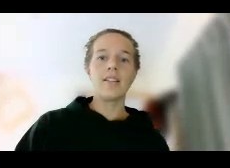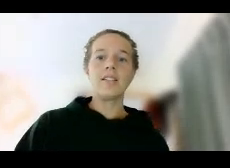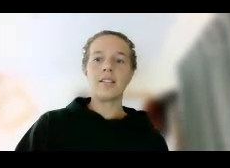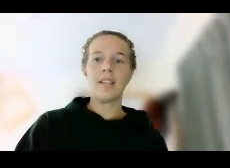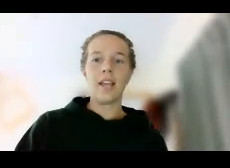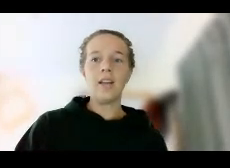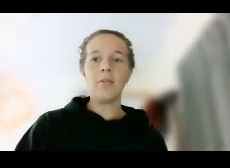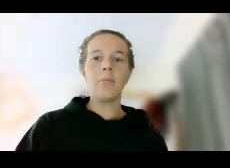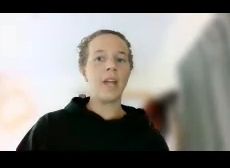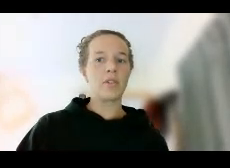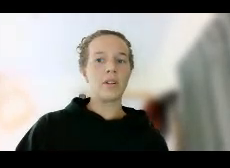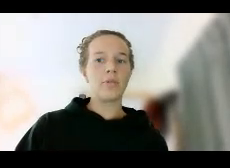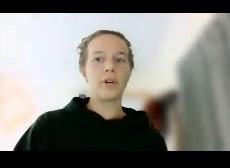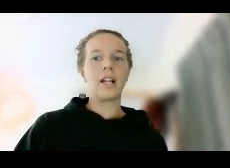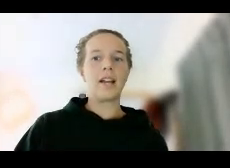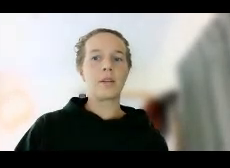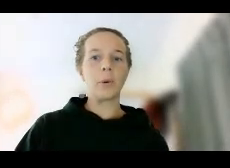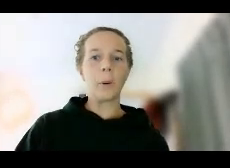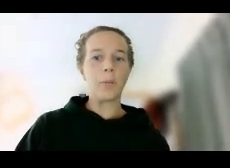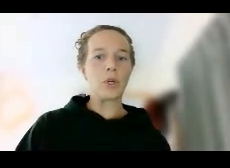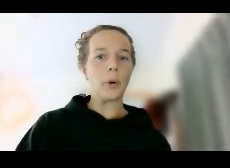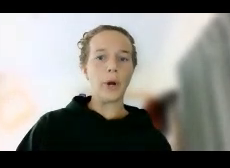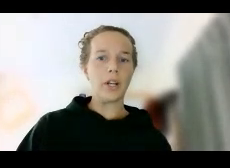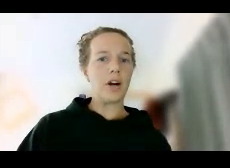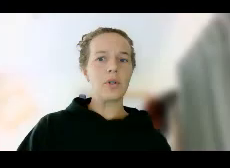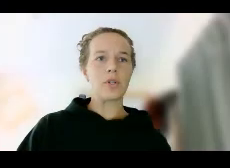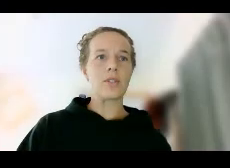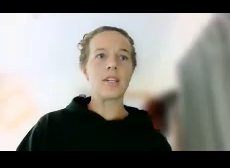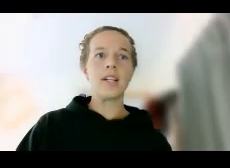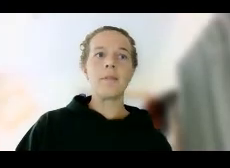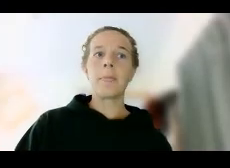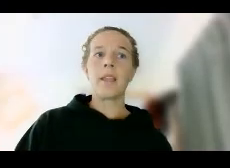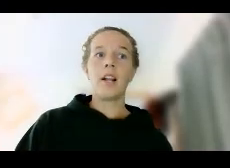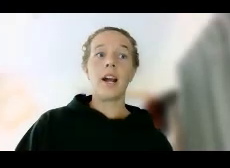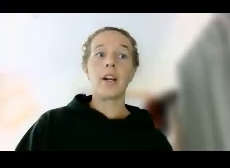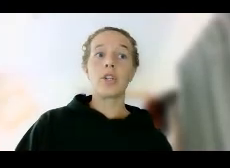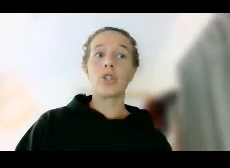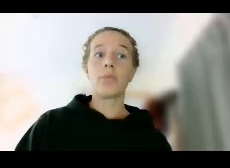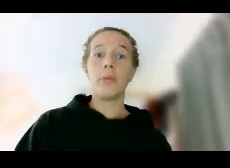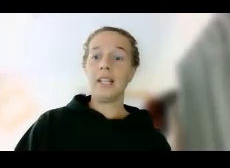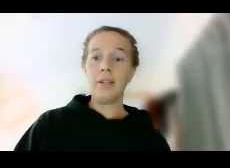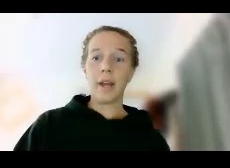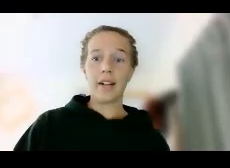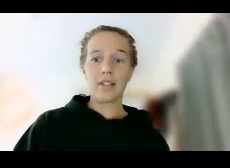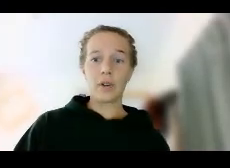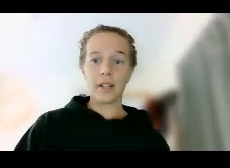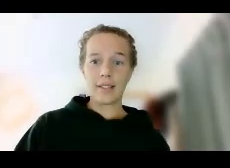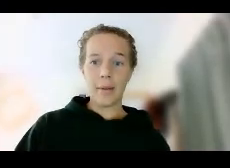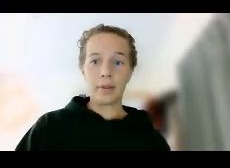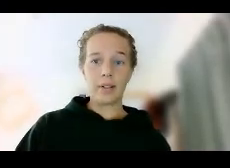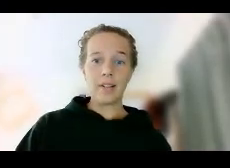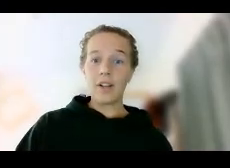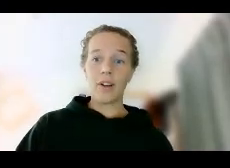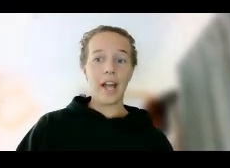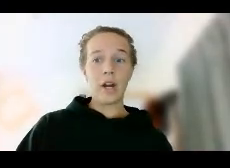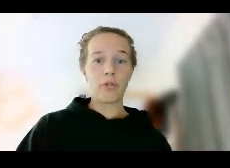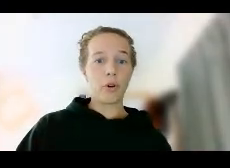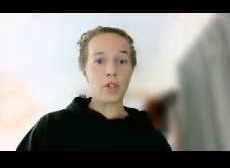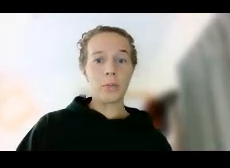Yeah, and the same natural fertilizing program is going on in our oceans. Large baleen whales, for